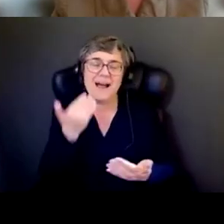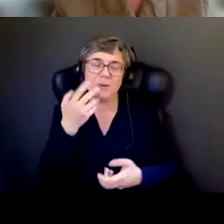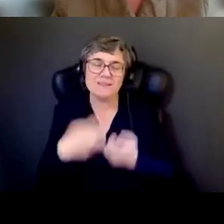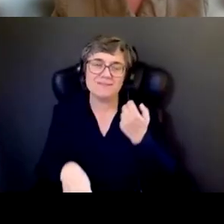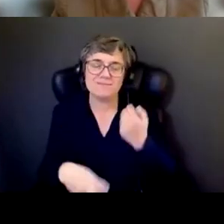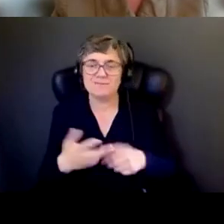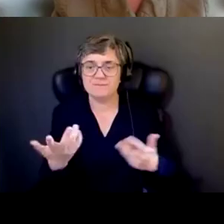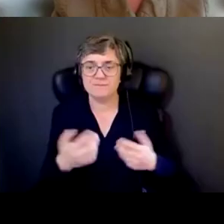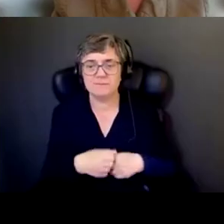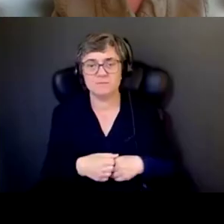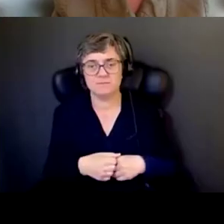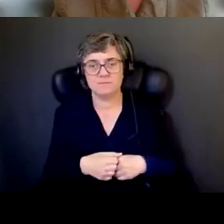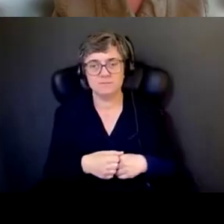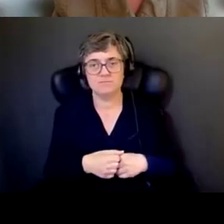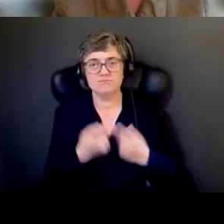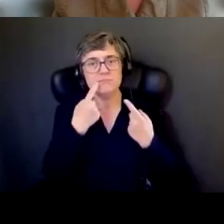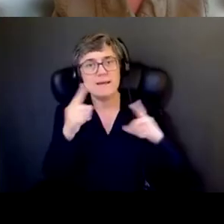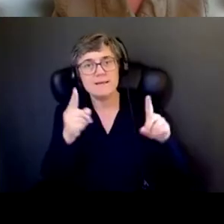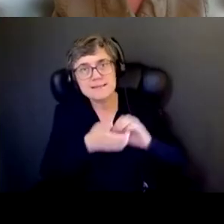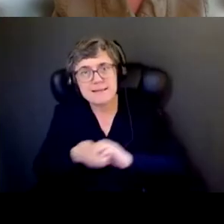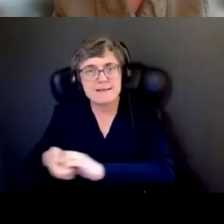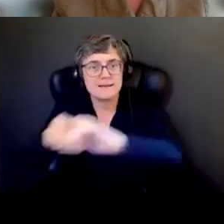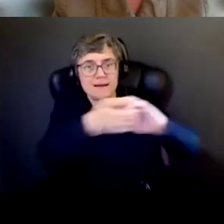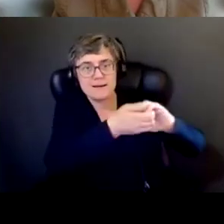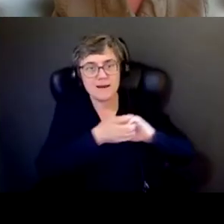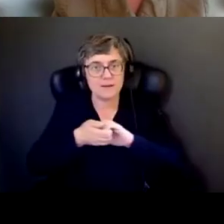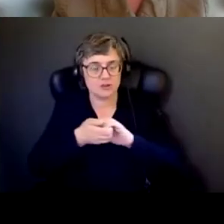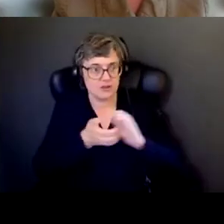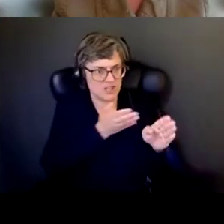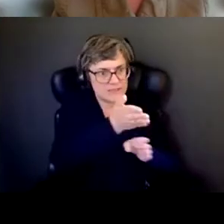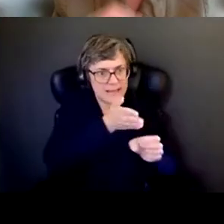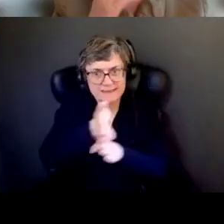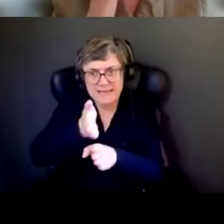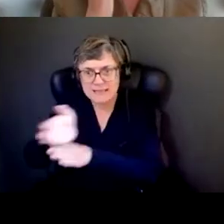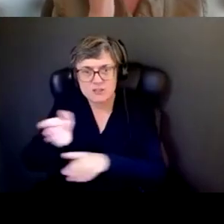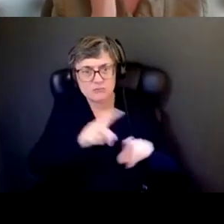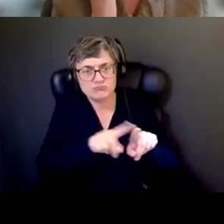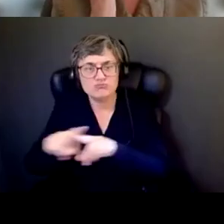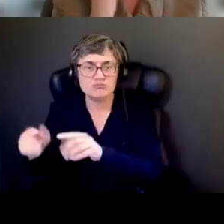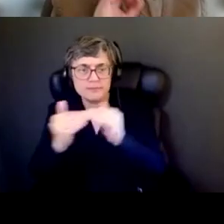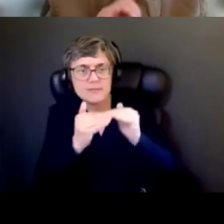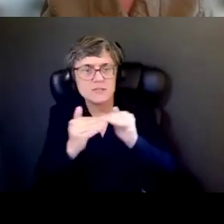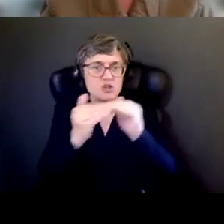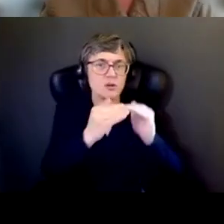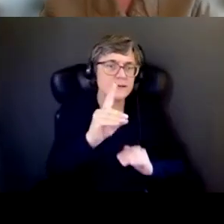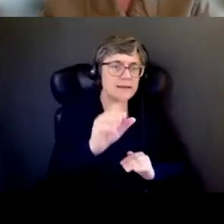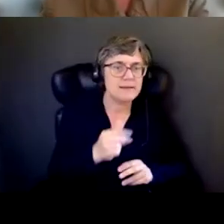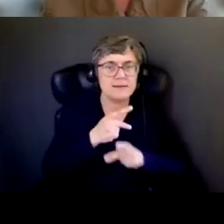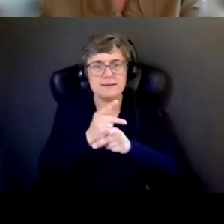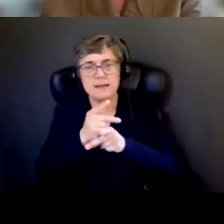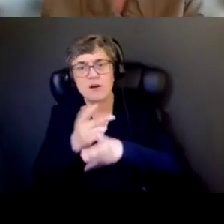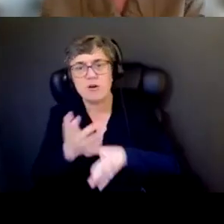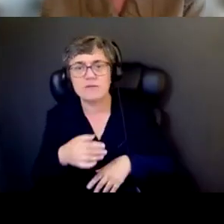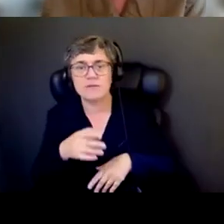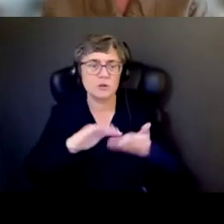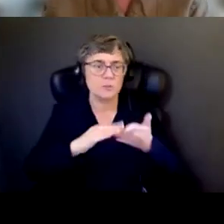does effective collaboration across sectors look like? So we're talking justice, disability sector, caregiving, community